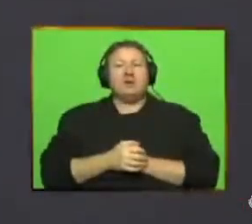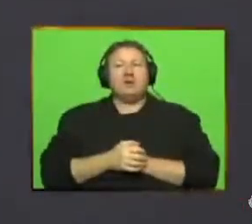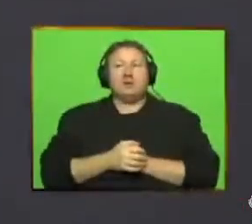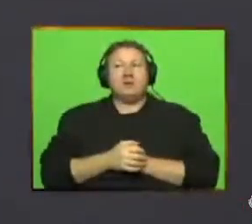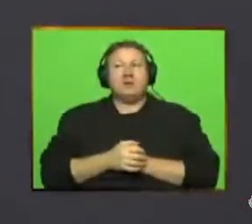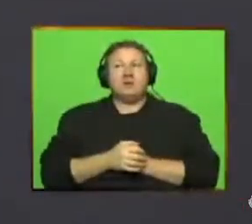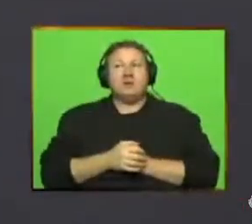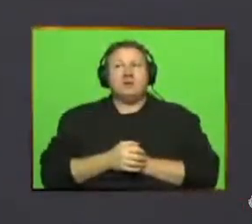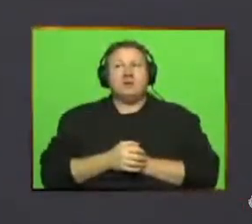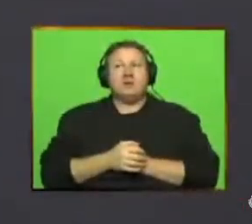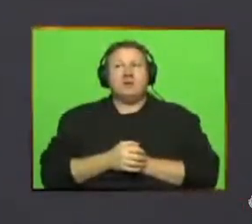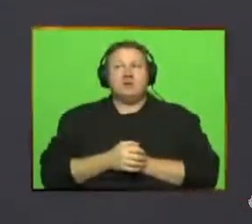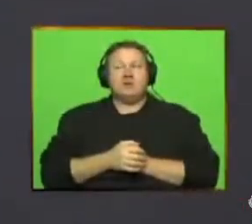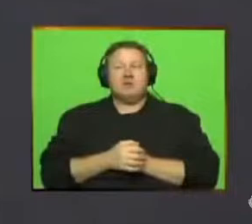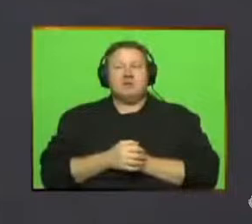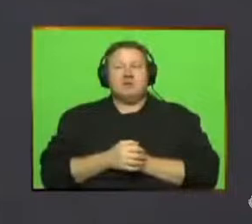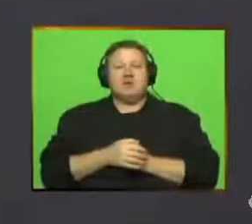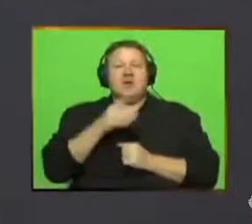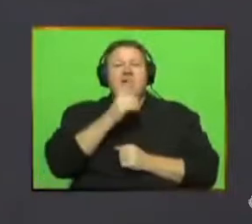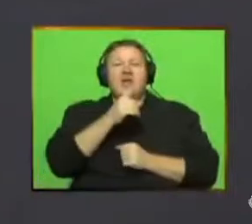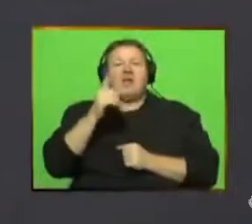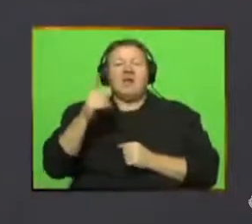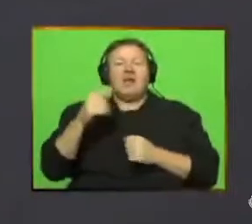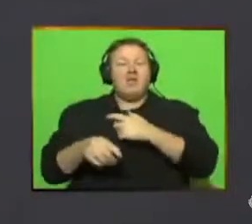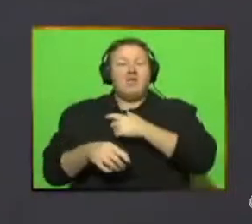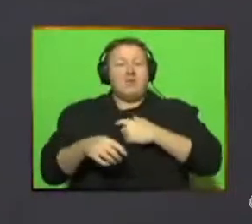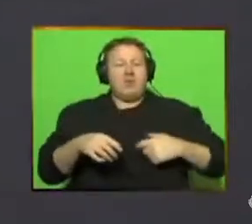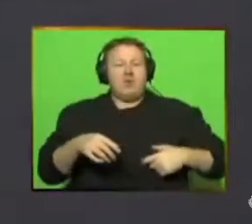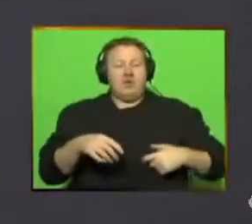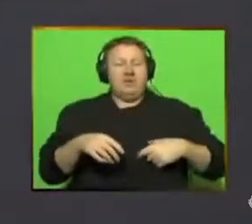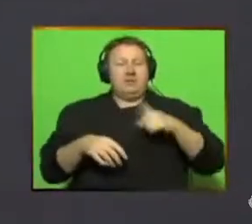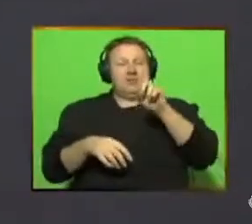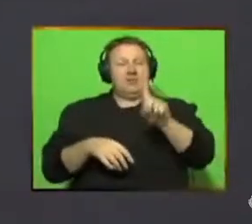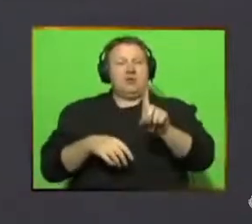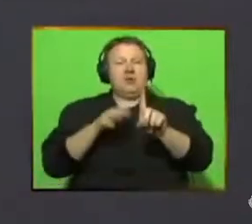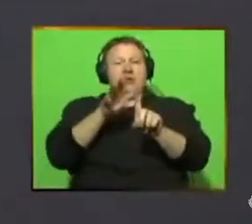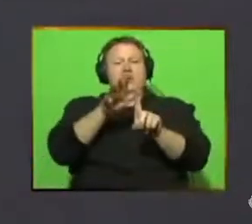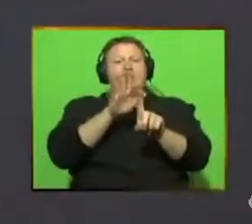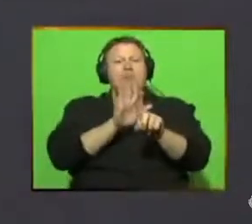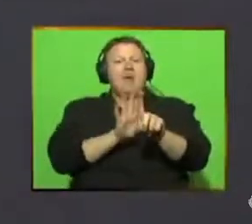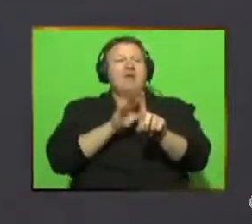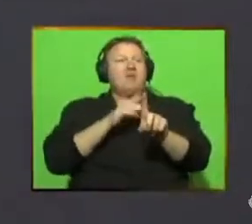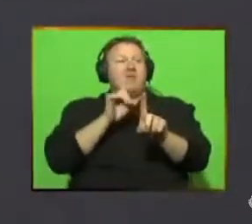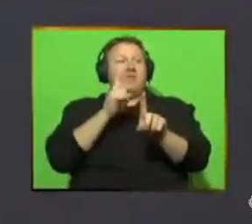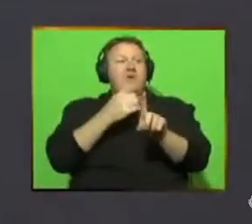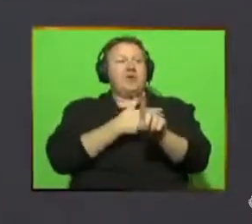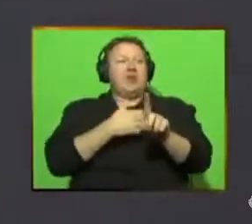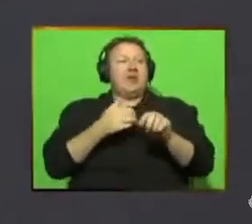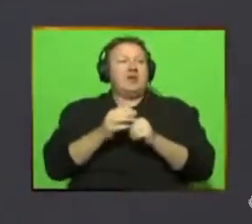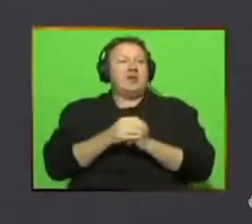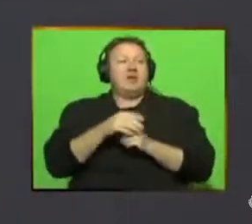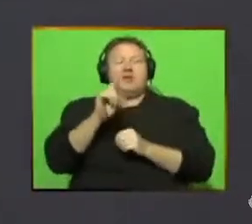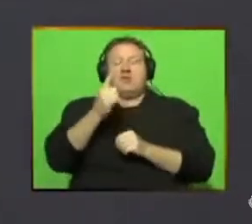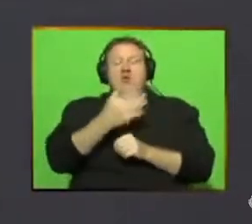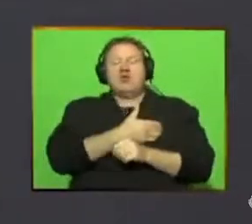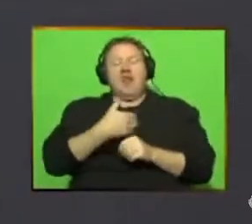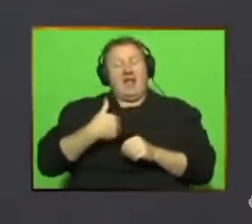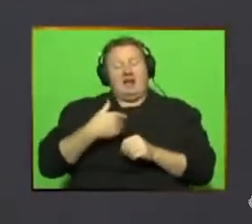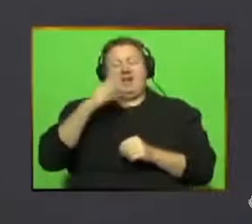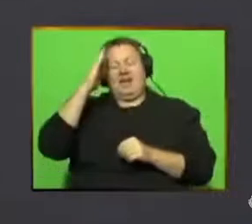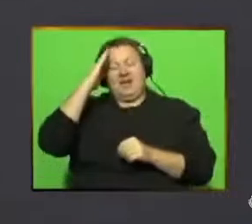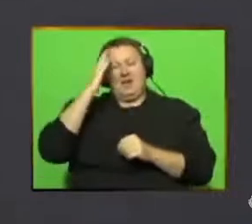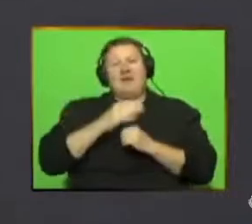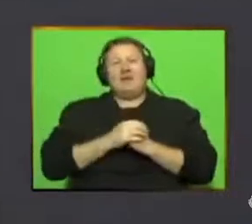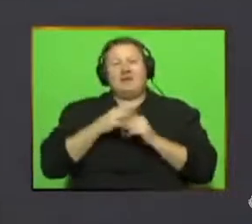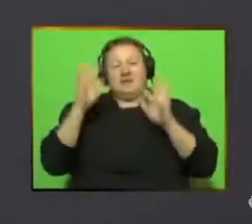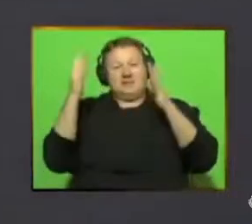behind every president there is a First Lady. So I would like to say congratulations to the First Lady.